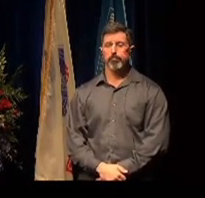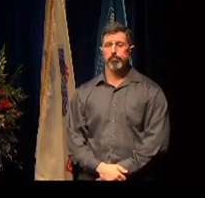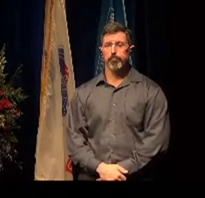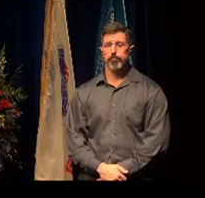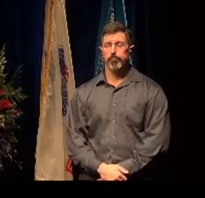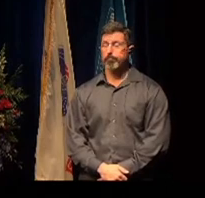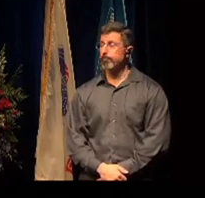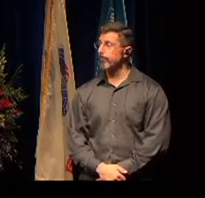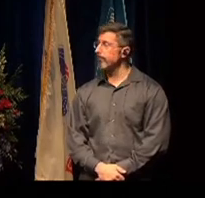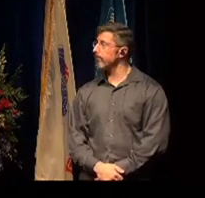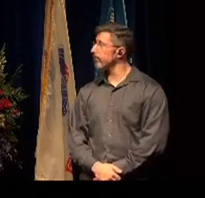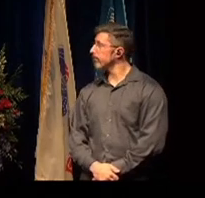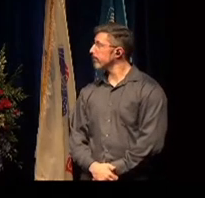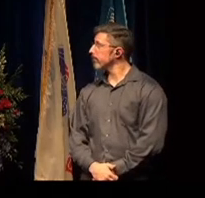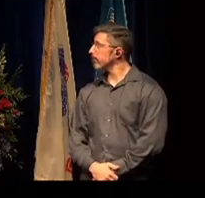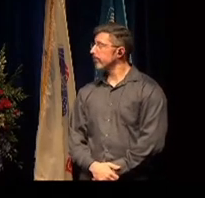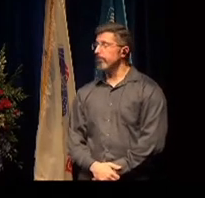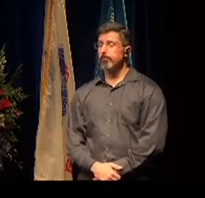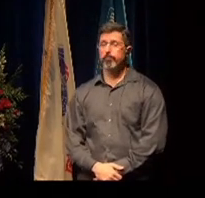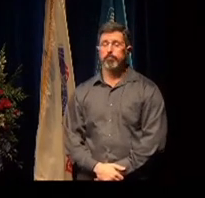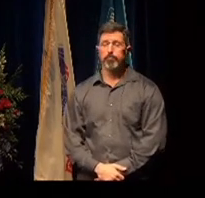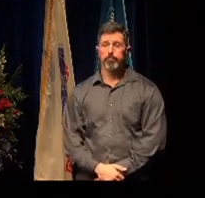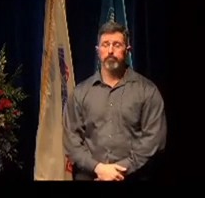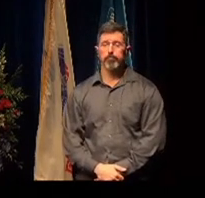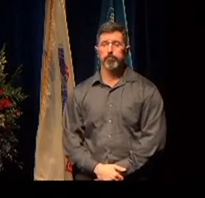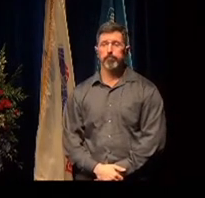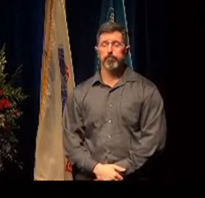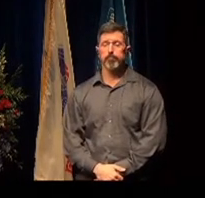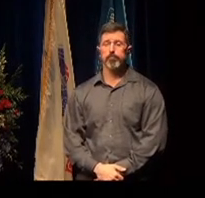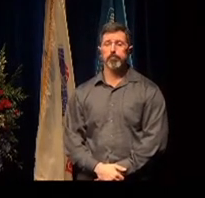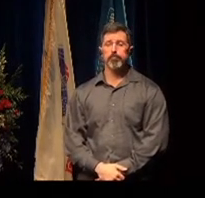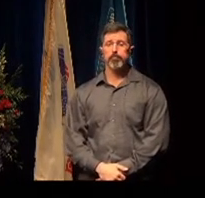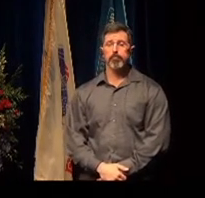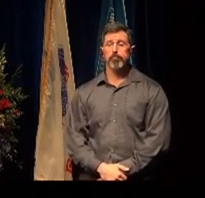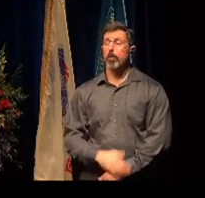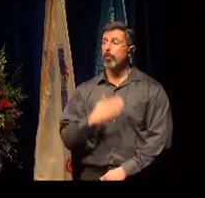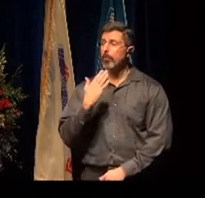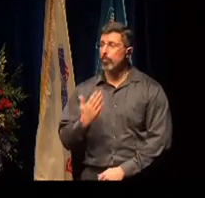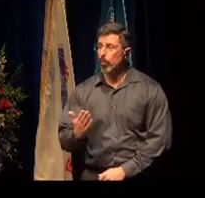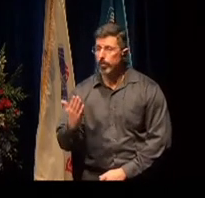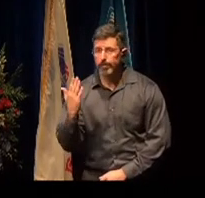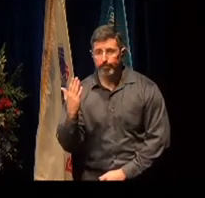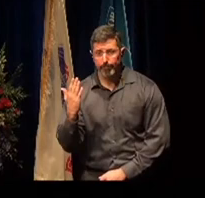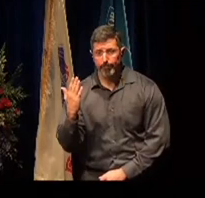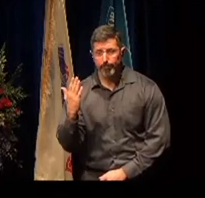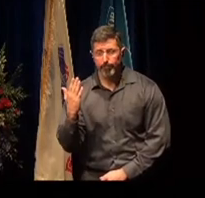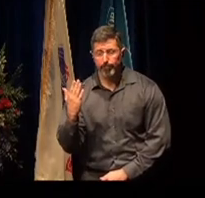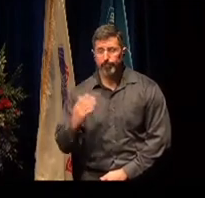Good morning.